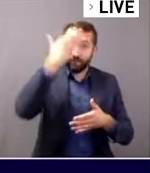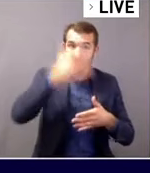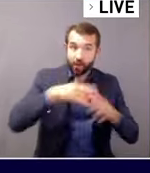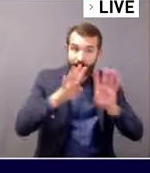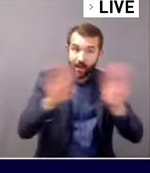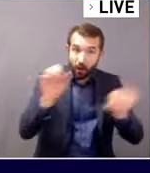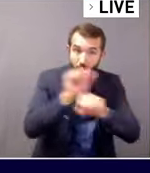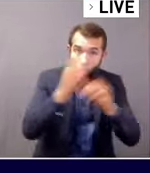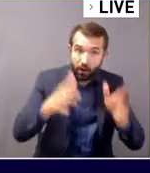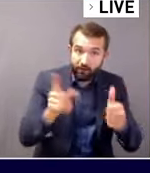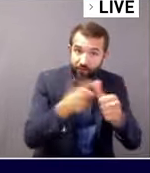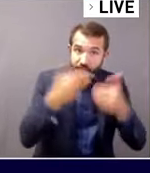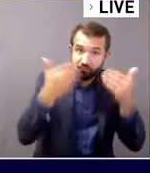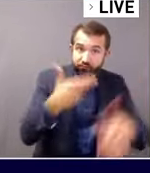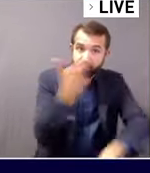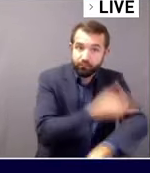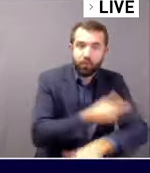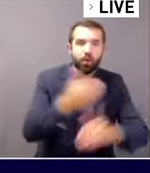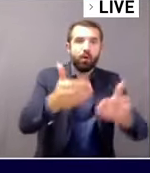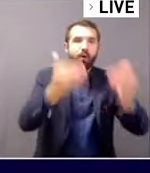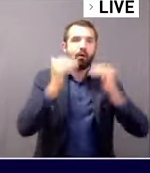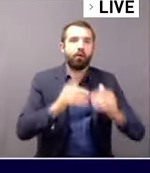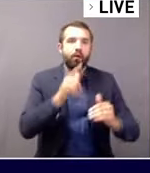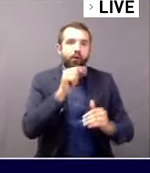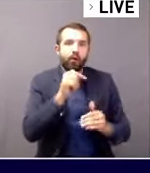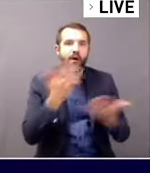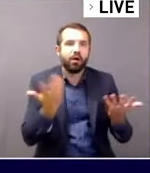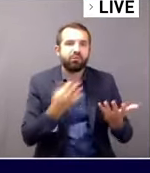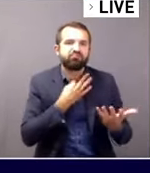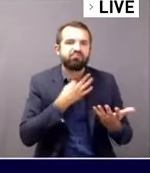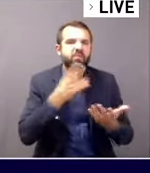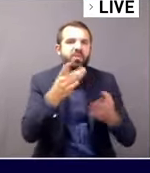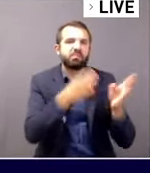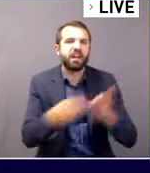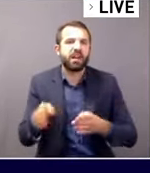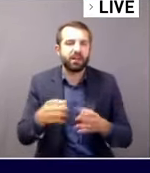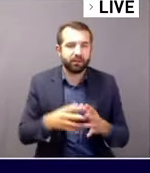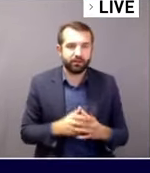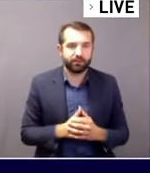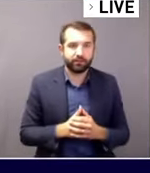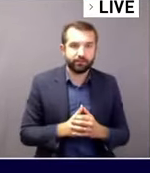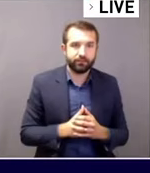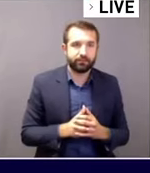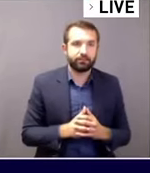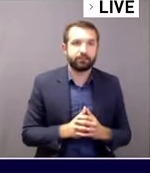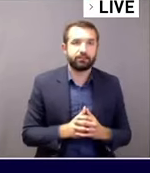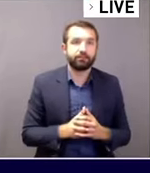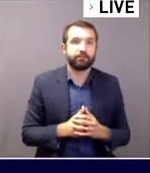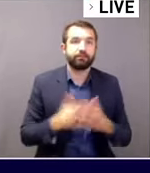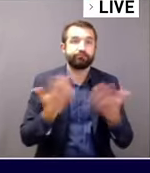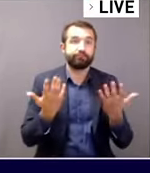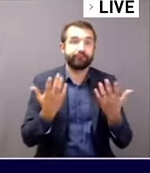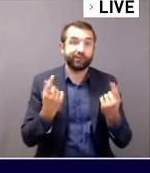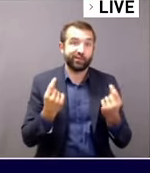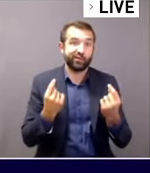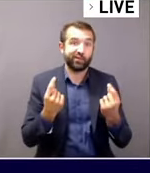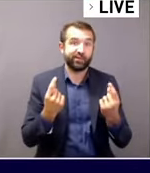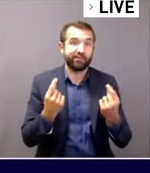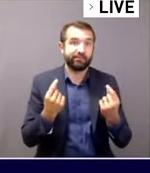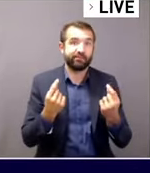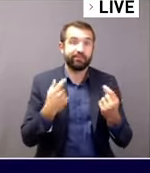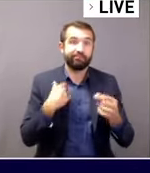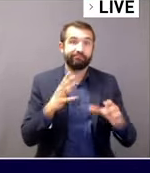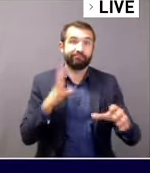Great. So Allison, in this respect, what we've been doing is following and in many cases participating in the